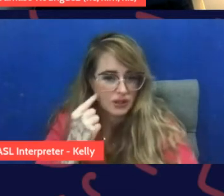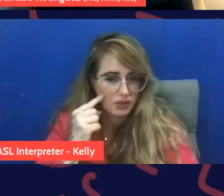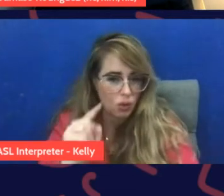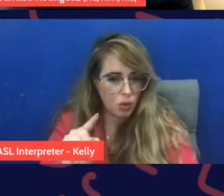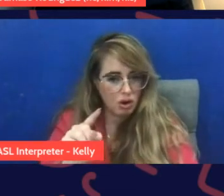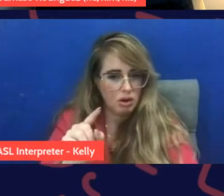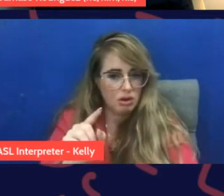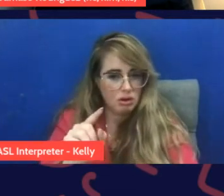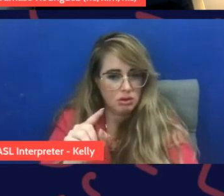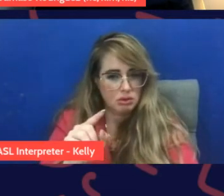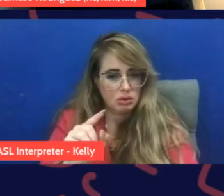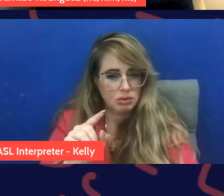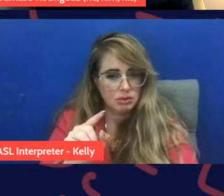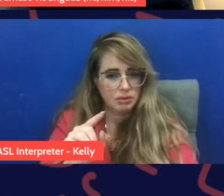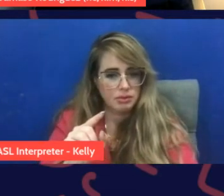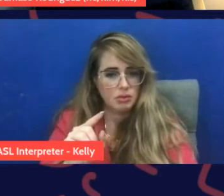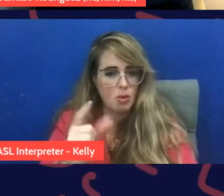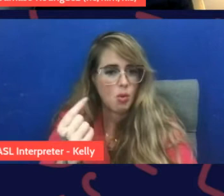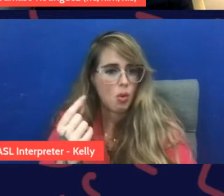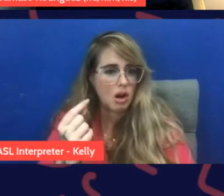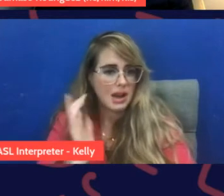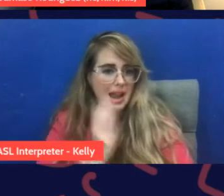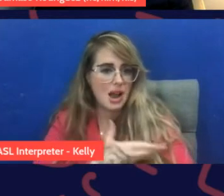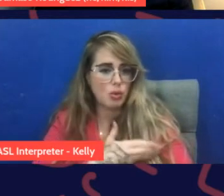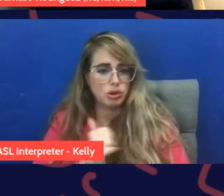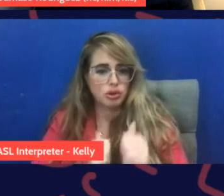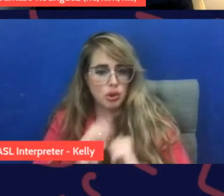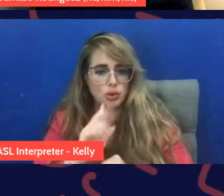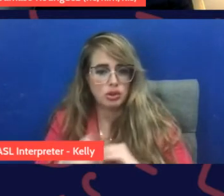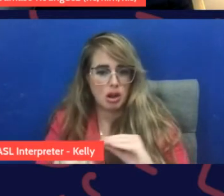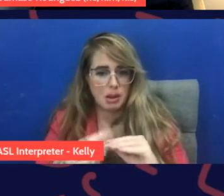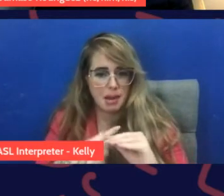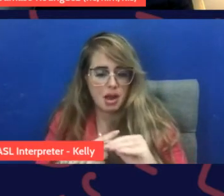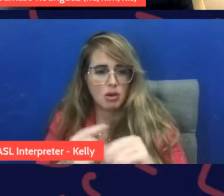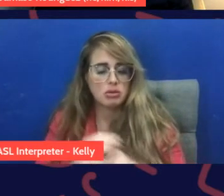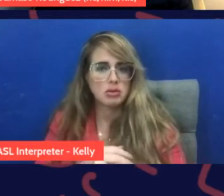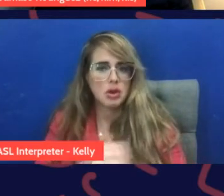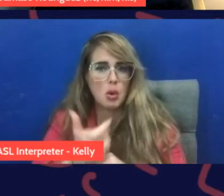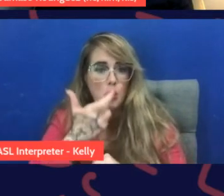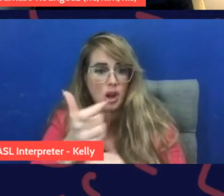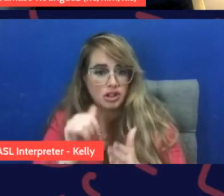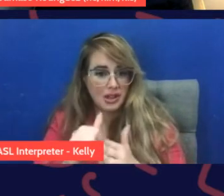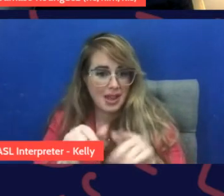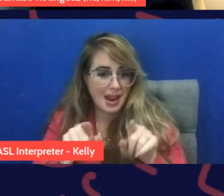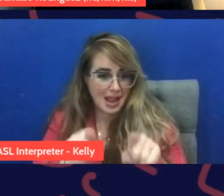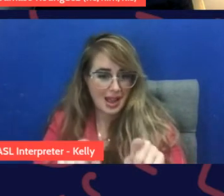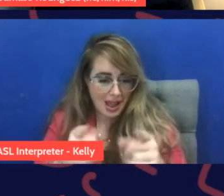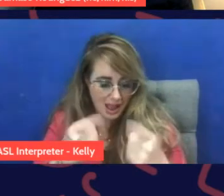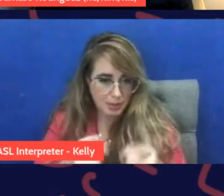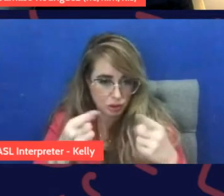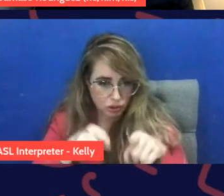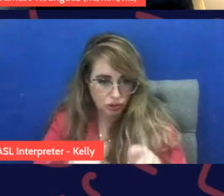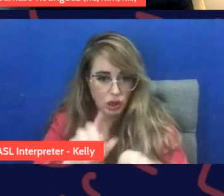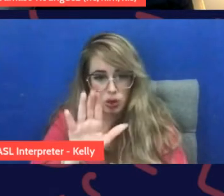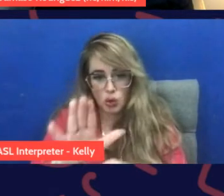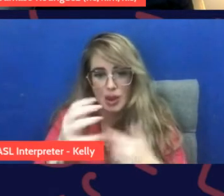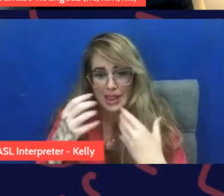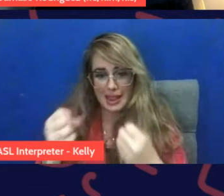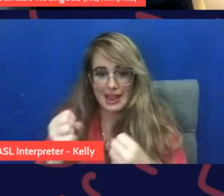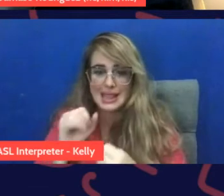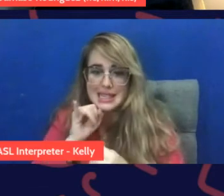for the change that so many of our shows talk about. And I think watching that happen during Your Healing is Killing Me for me was really, really formative